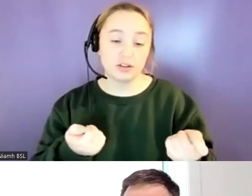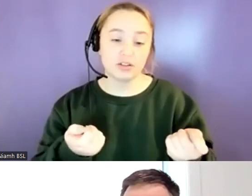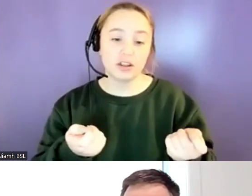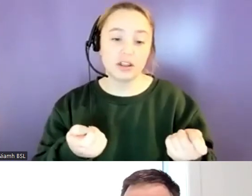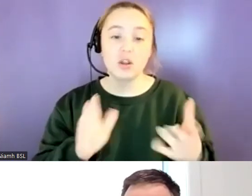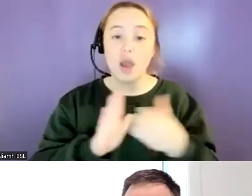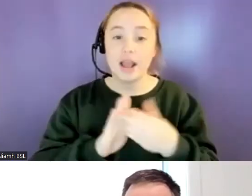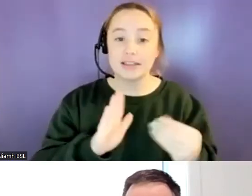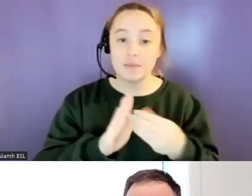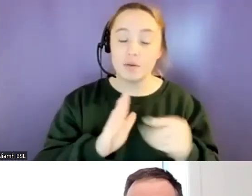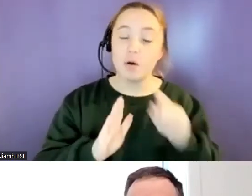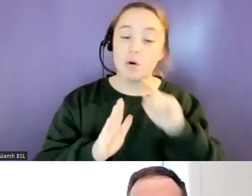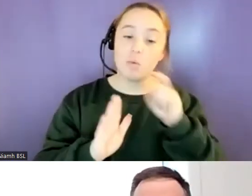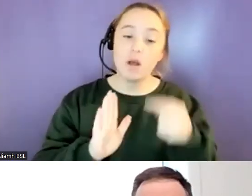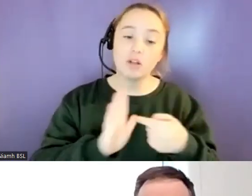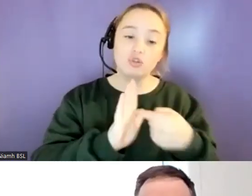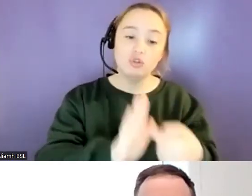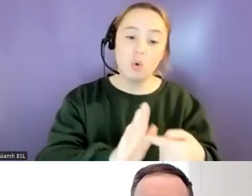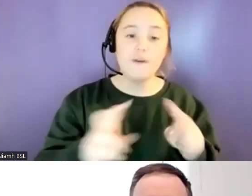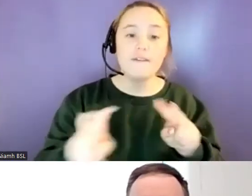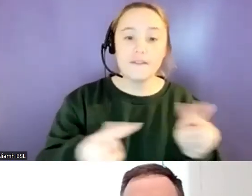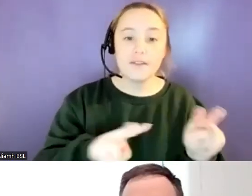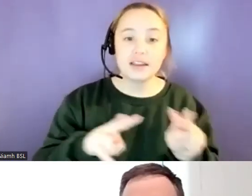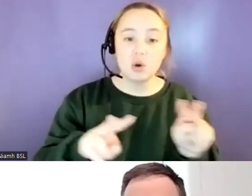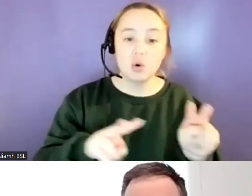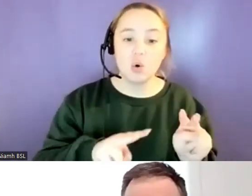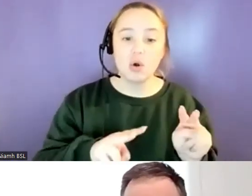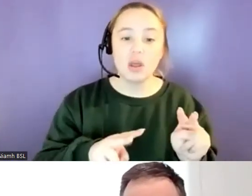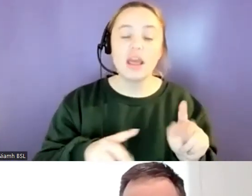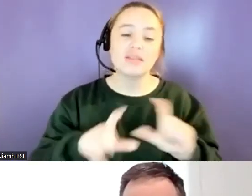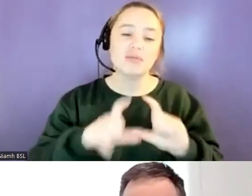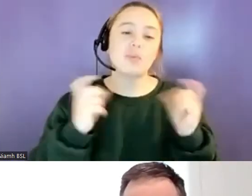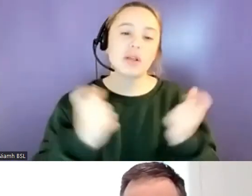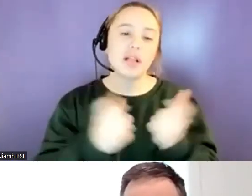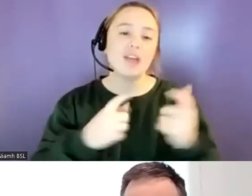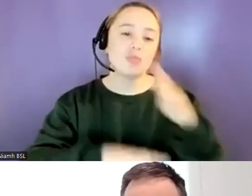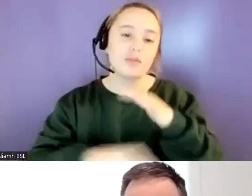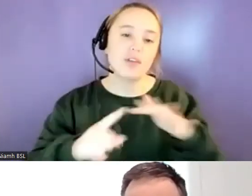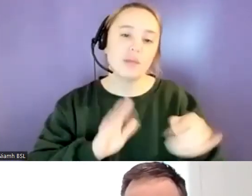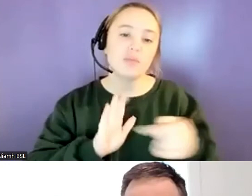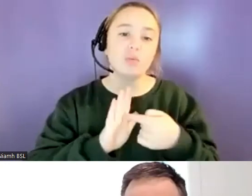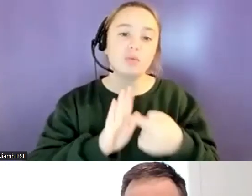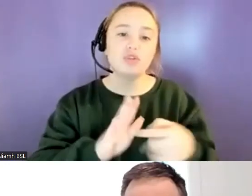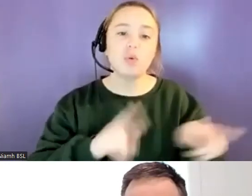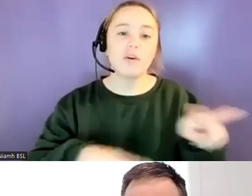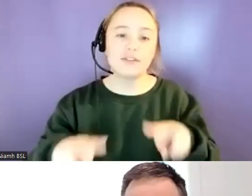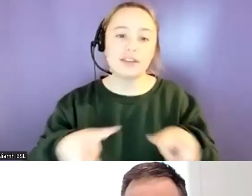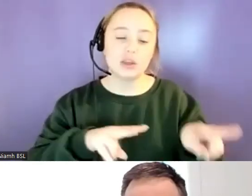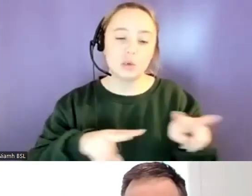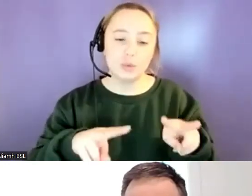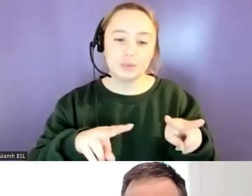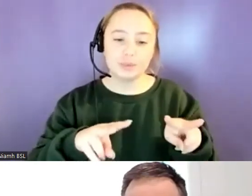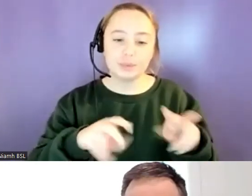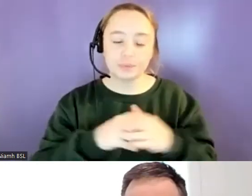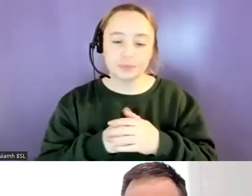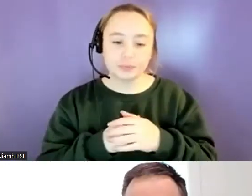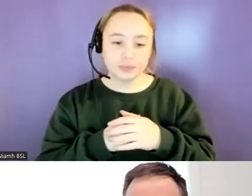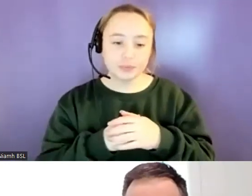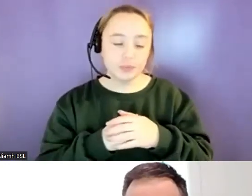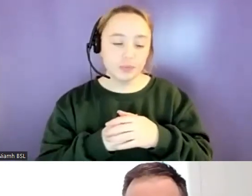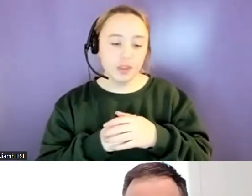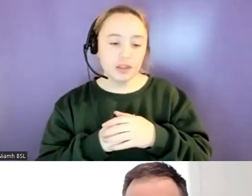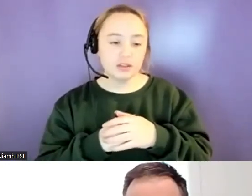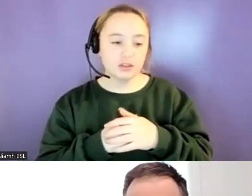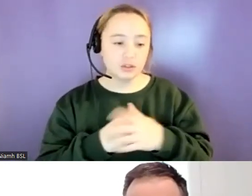they often show a video in a kind of classroom environment, and you know, you're asked to observe